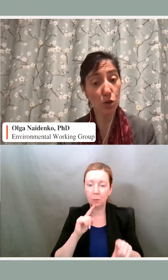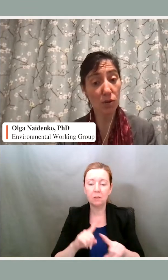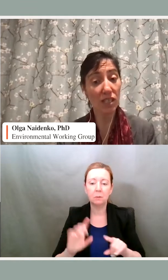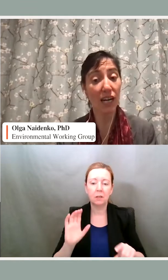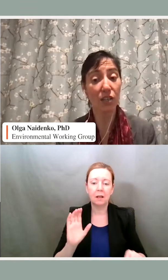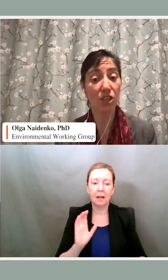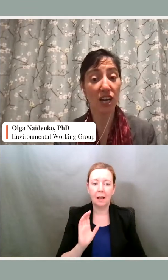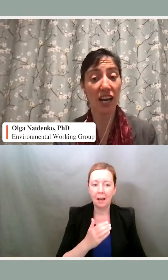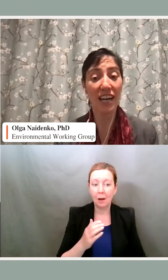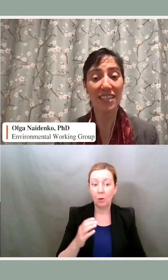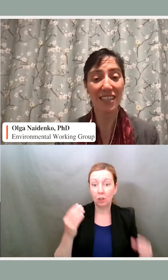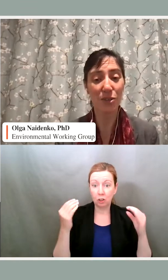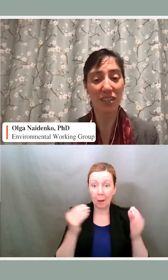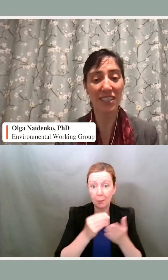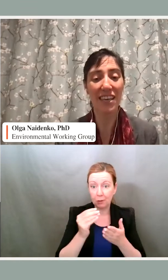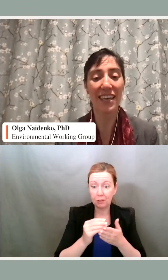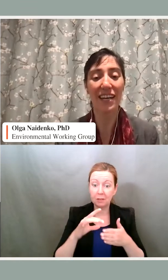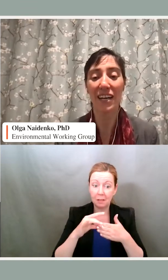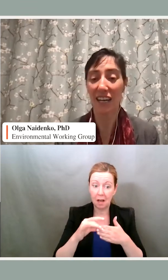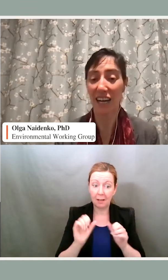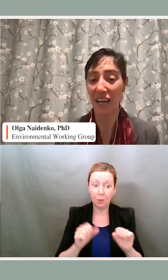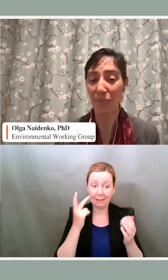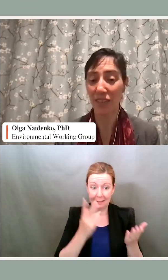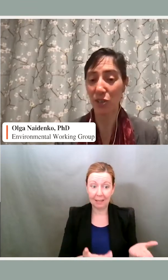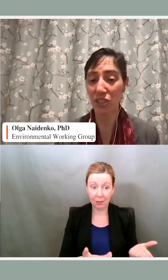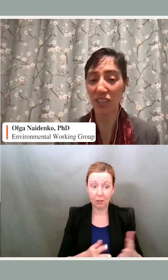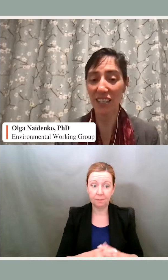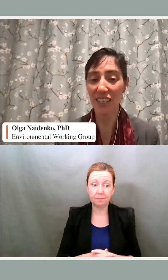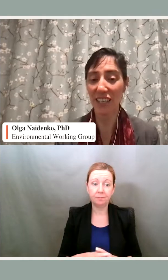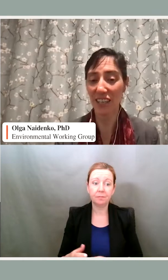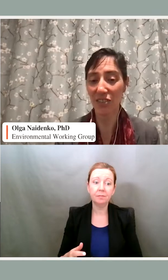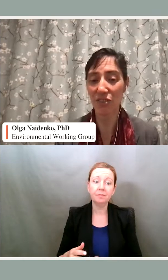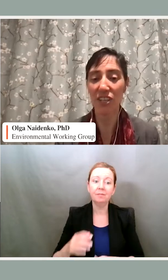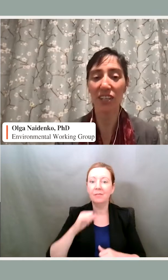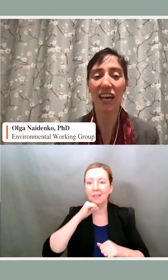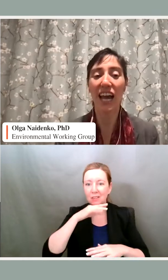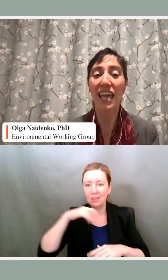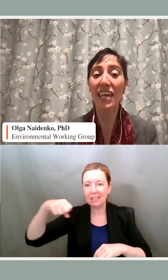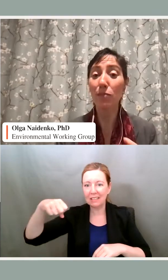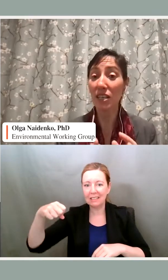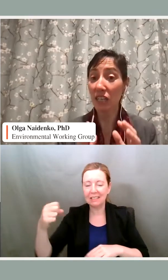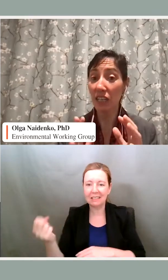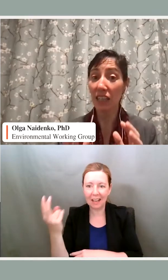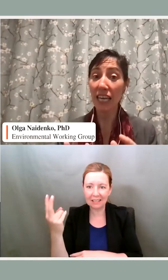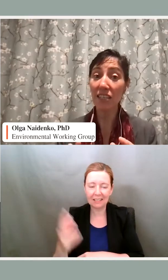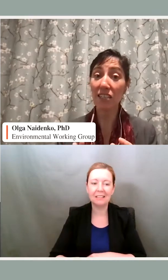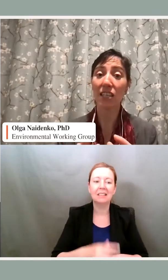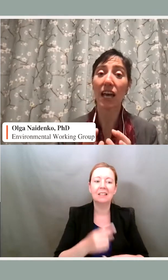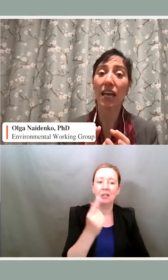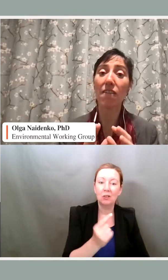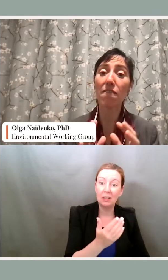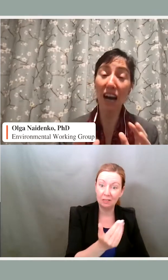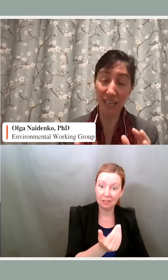AWG Shopper's Guide, which lists, as you can see here, Dirty Dozen and Clean 15, it basically takes